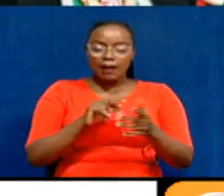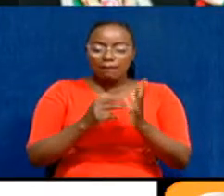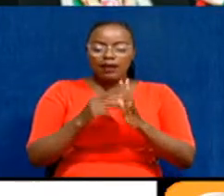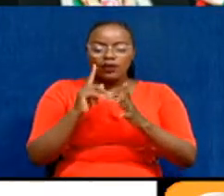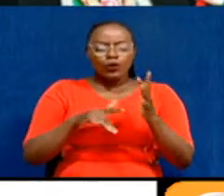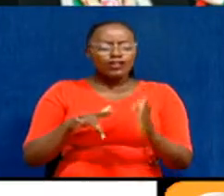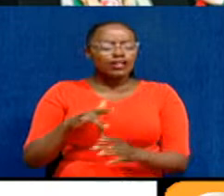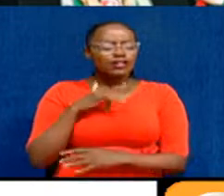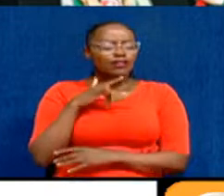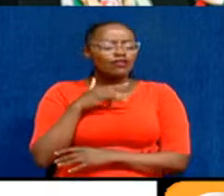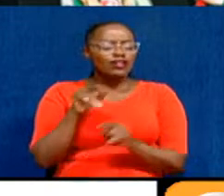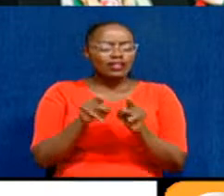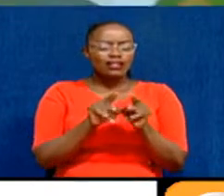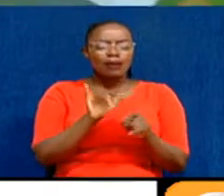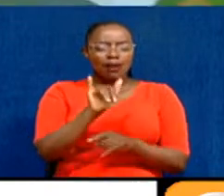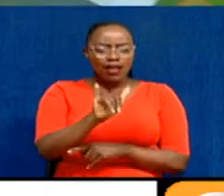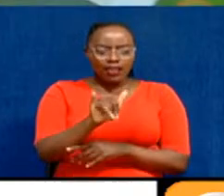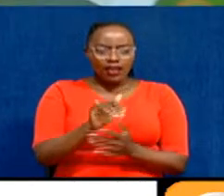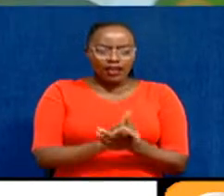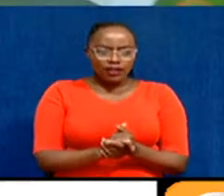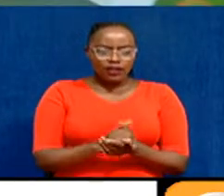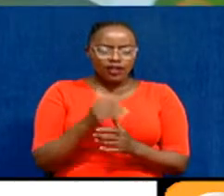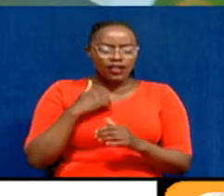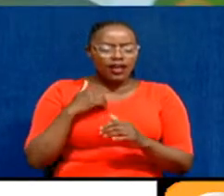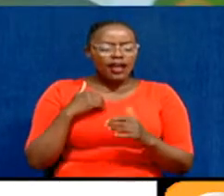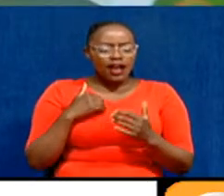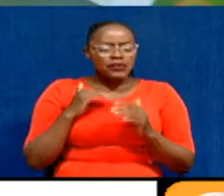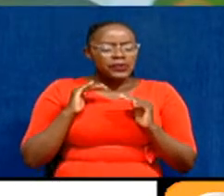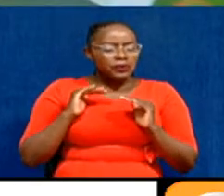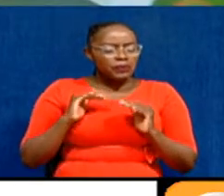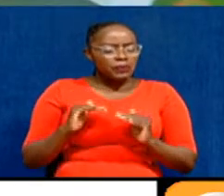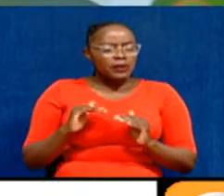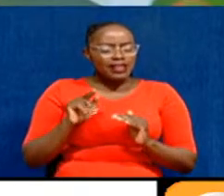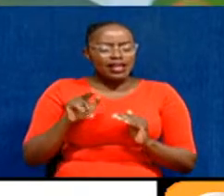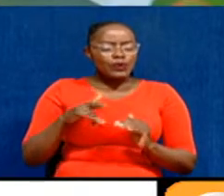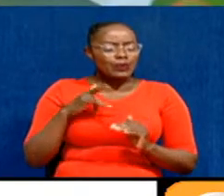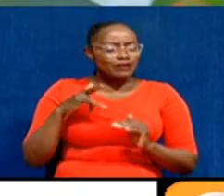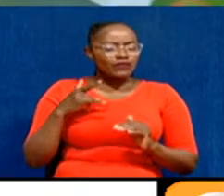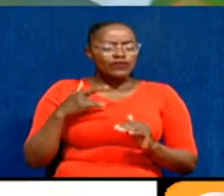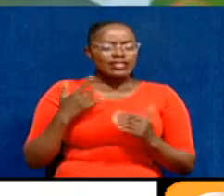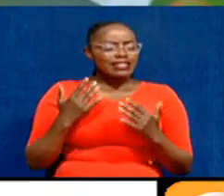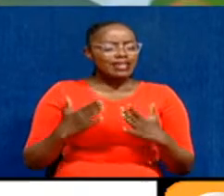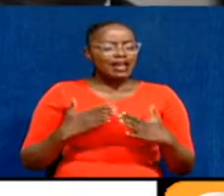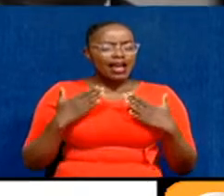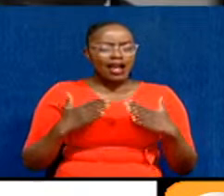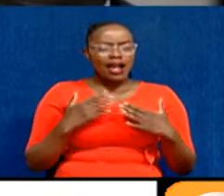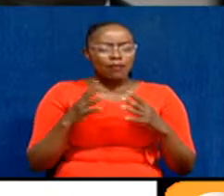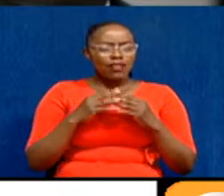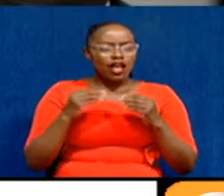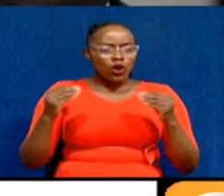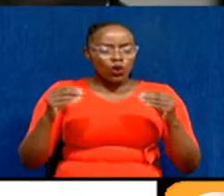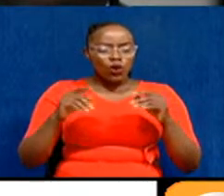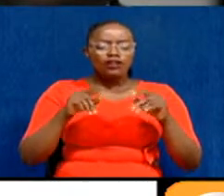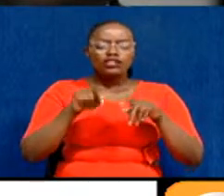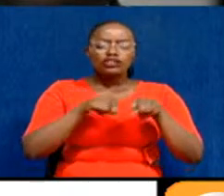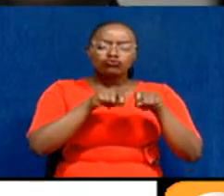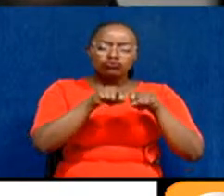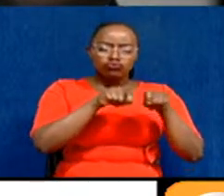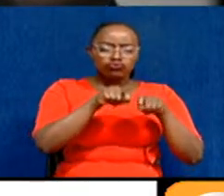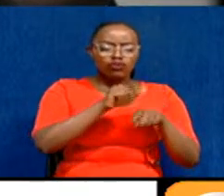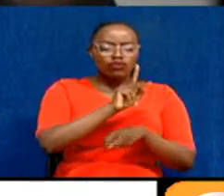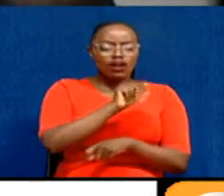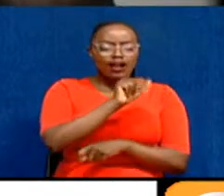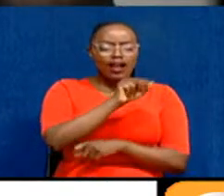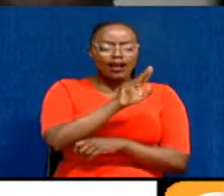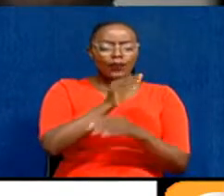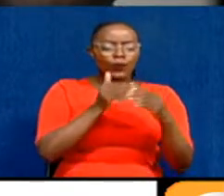It felt like that. And there was a reason that that felt that way, and that was the long reign of KANU. KANU had ruled